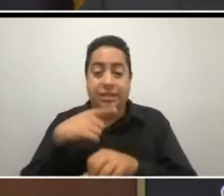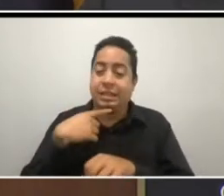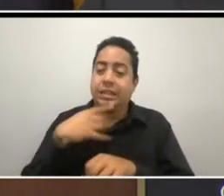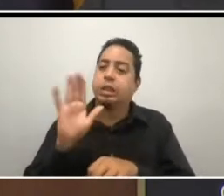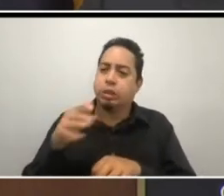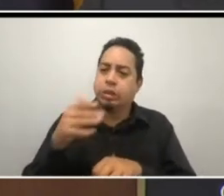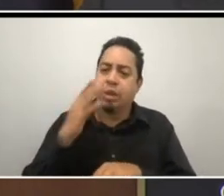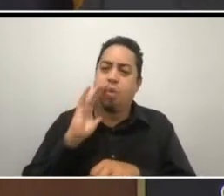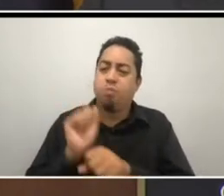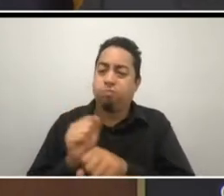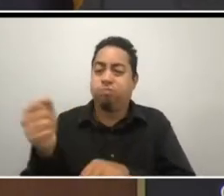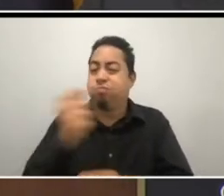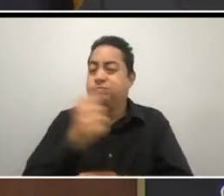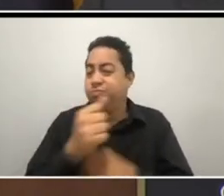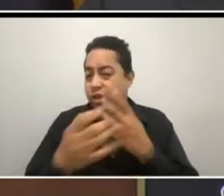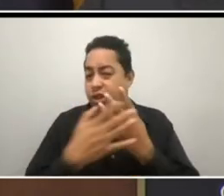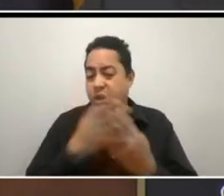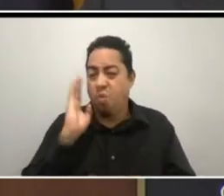call.